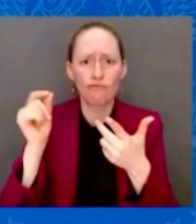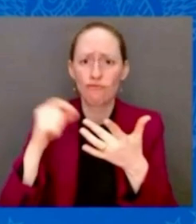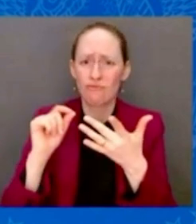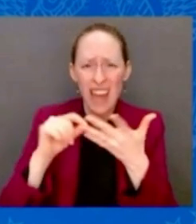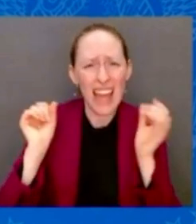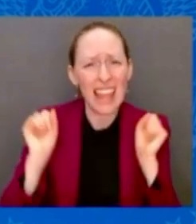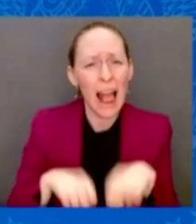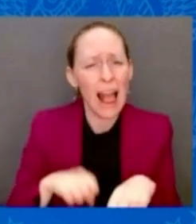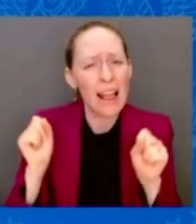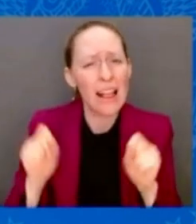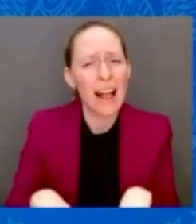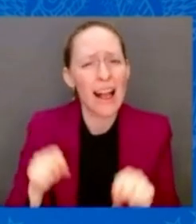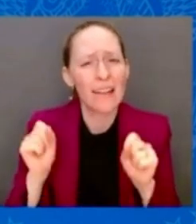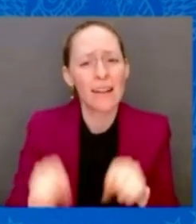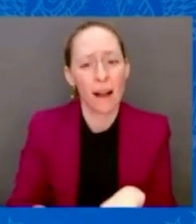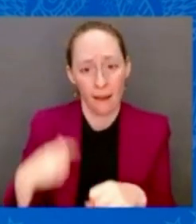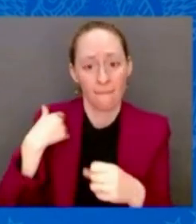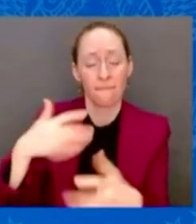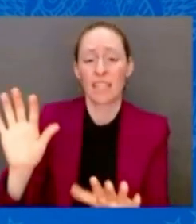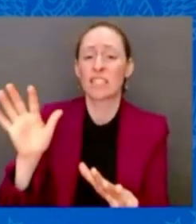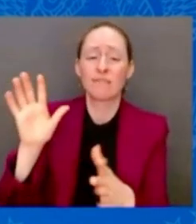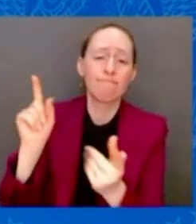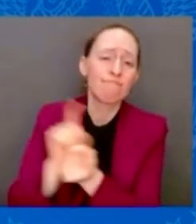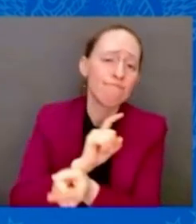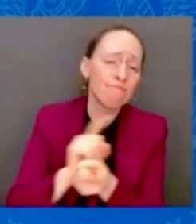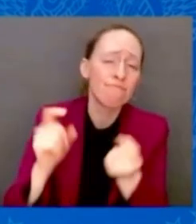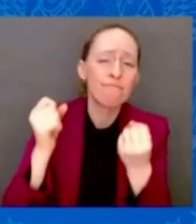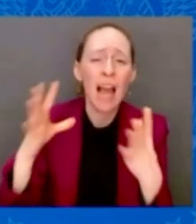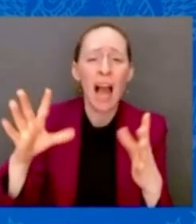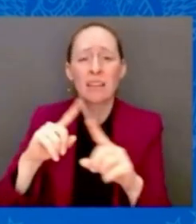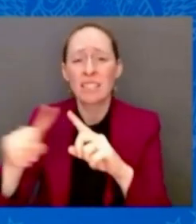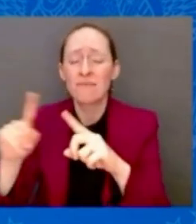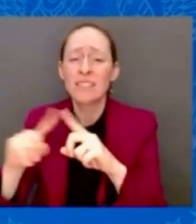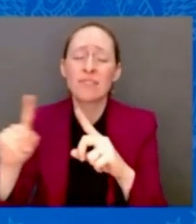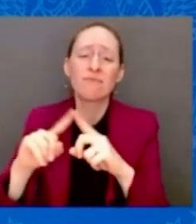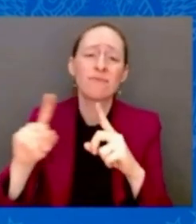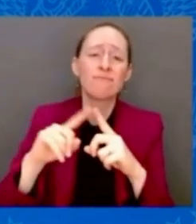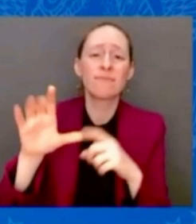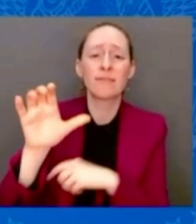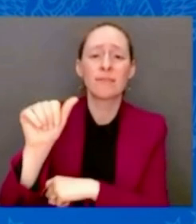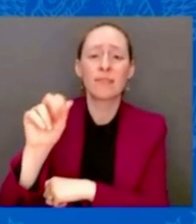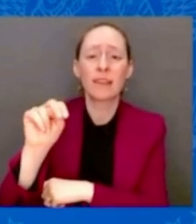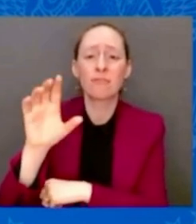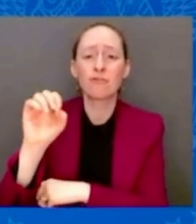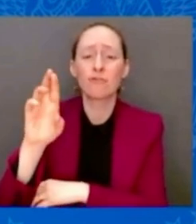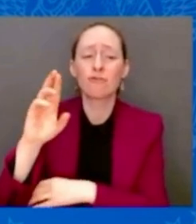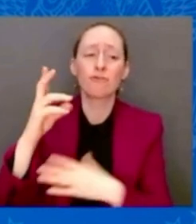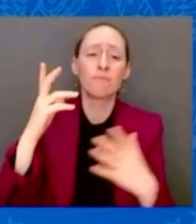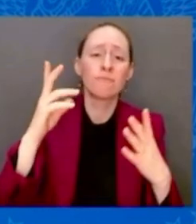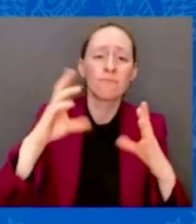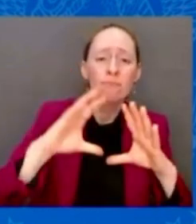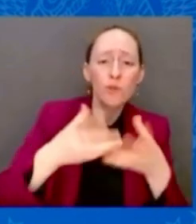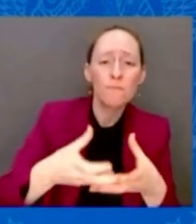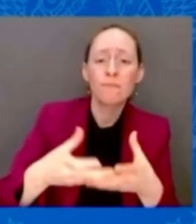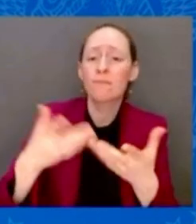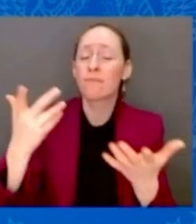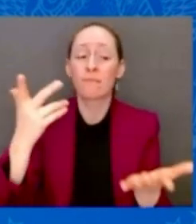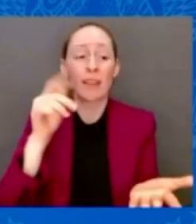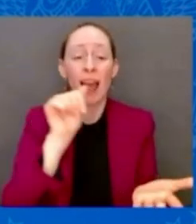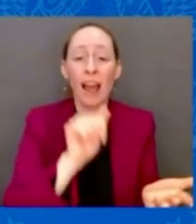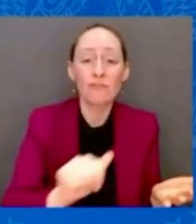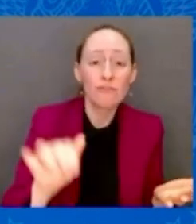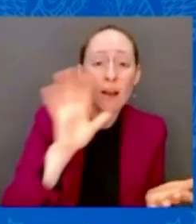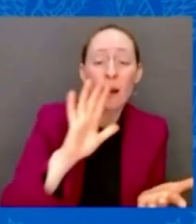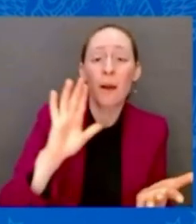the Middle East. And guess what? We can do it. We got to fund it. In December, I was proud